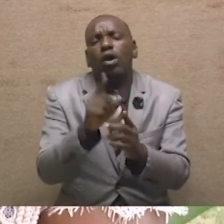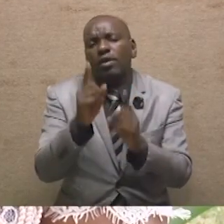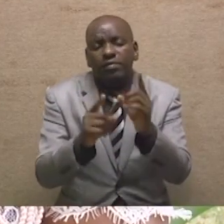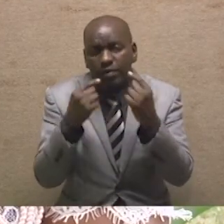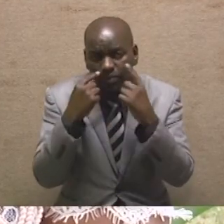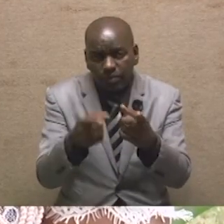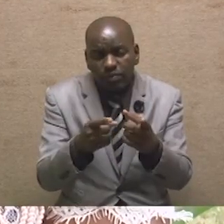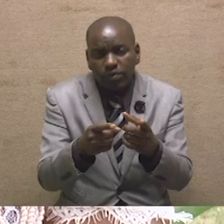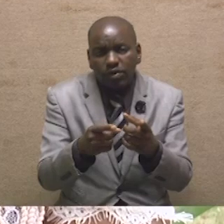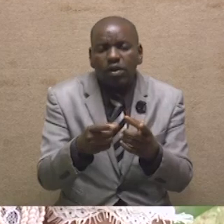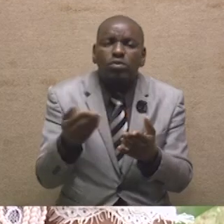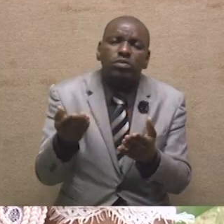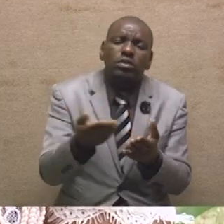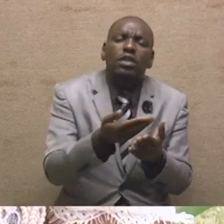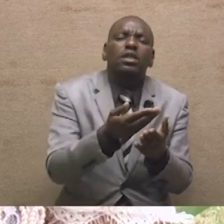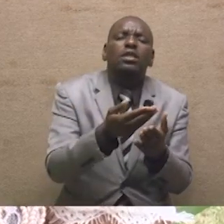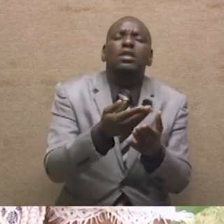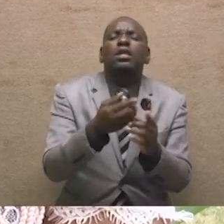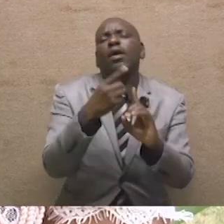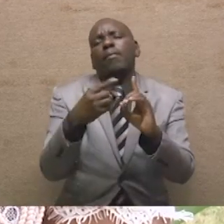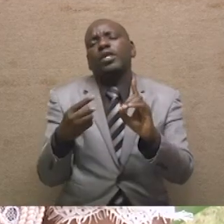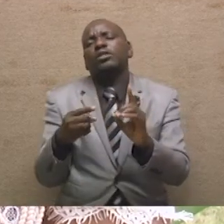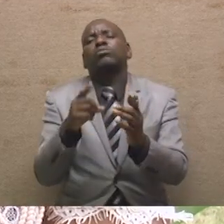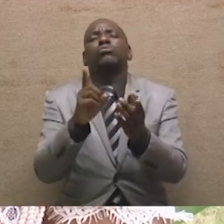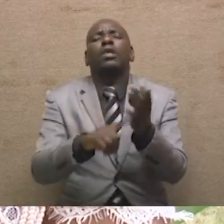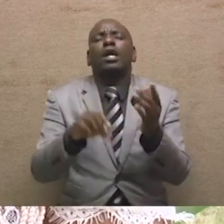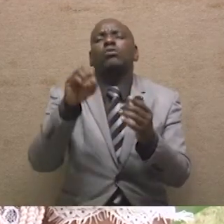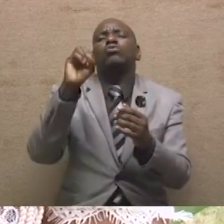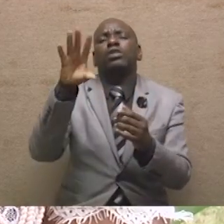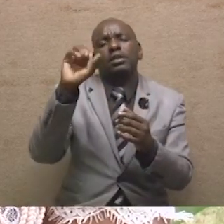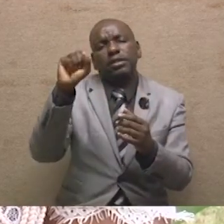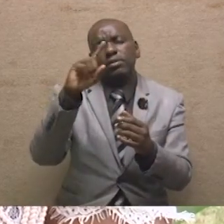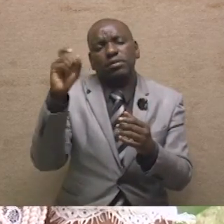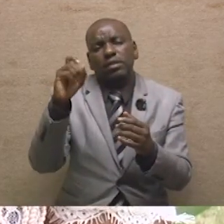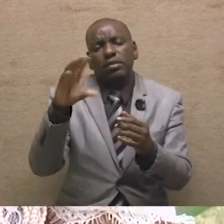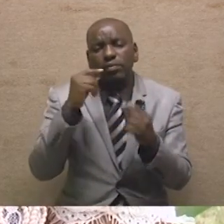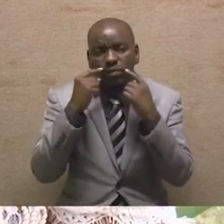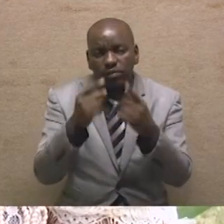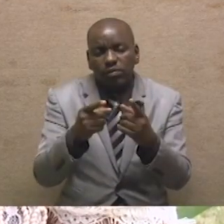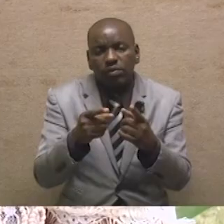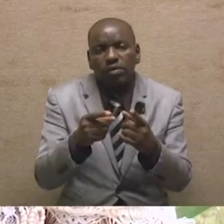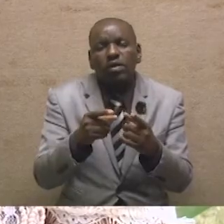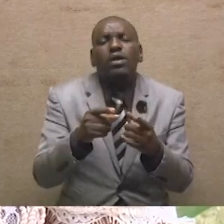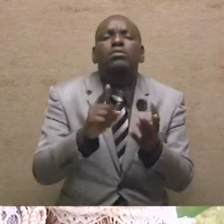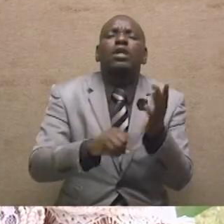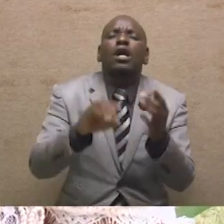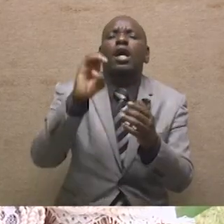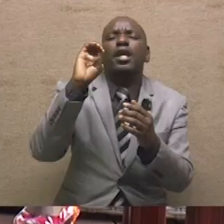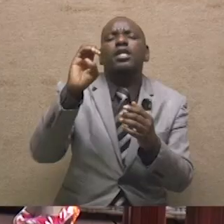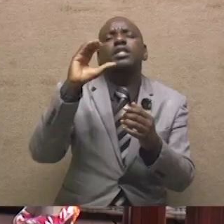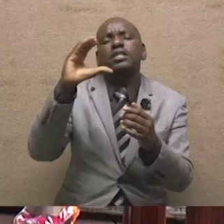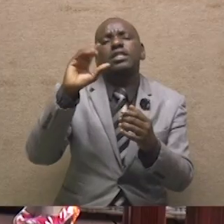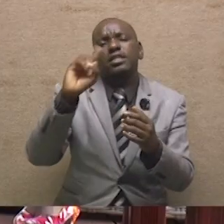a certain standard, so that they are taken under the wing of the ministry and to standardize quality provision of ECD